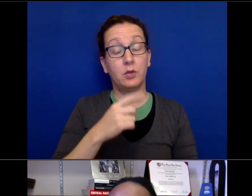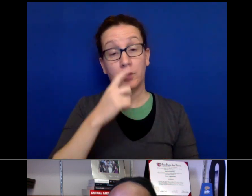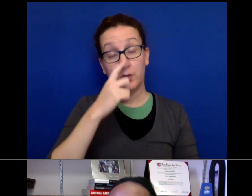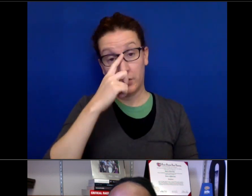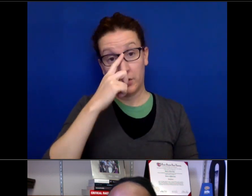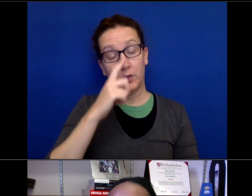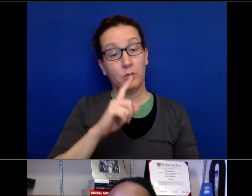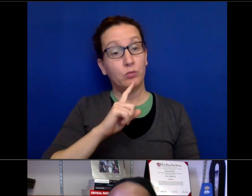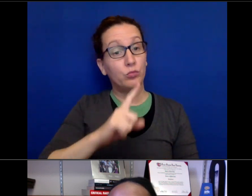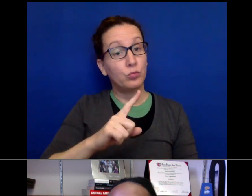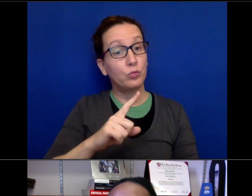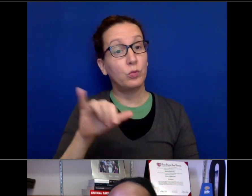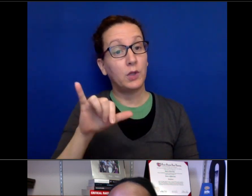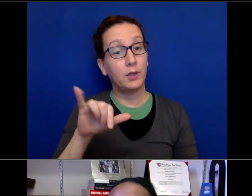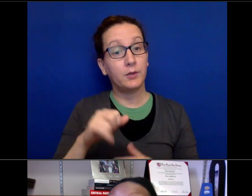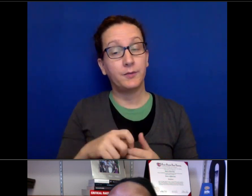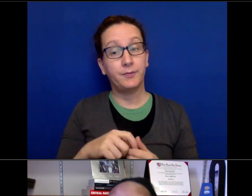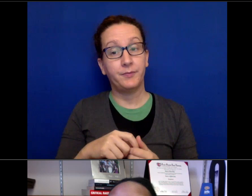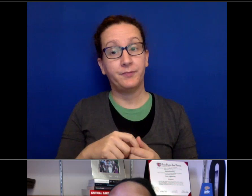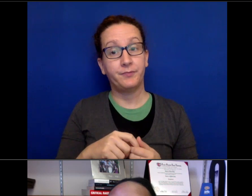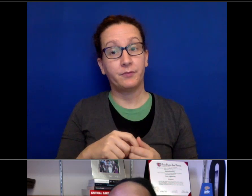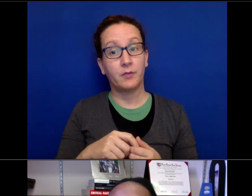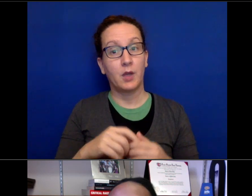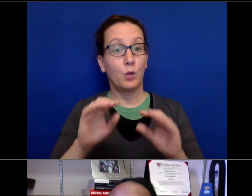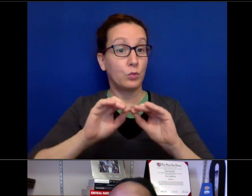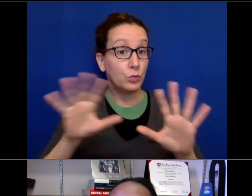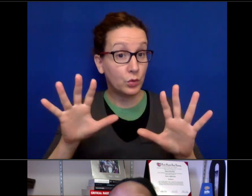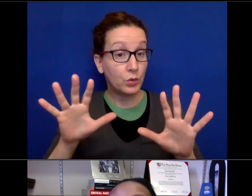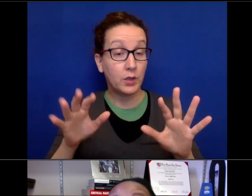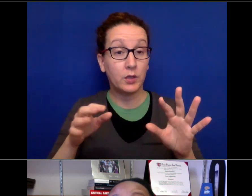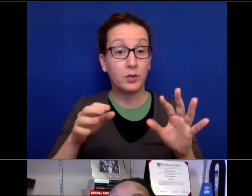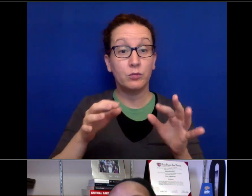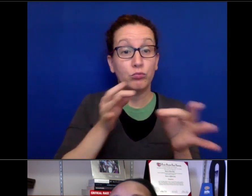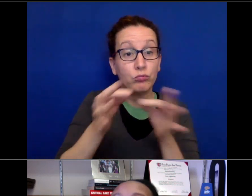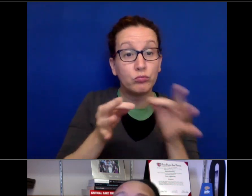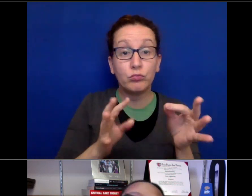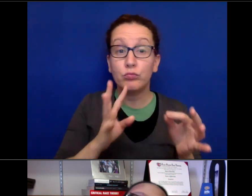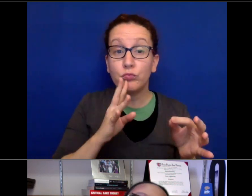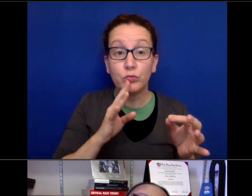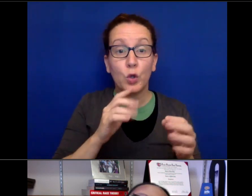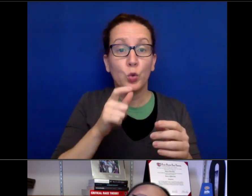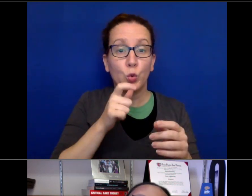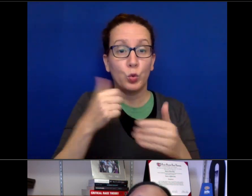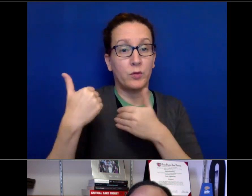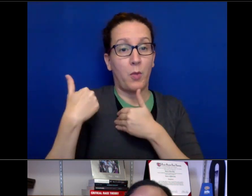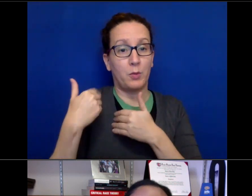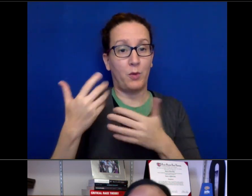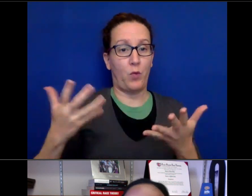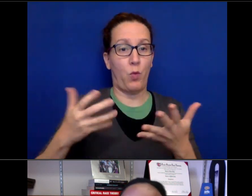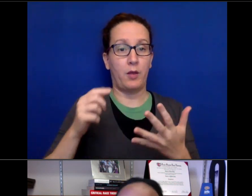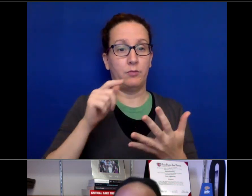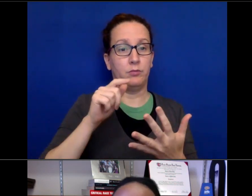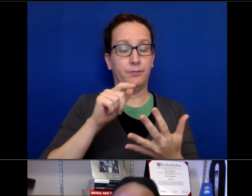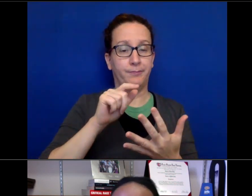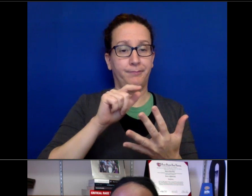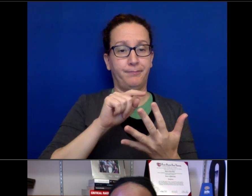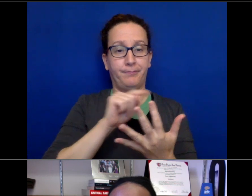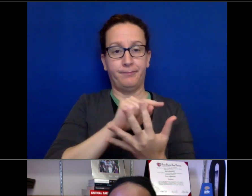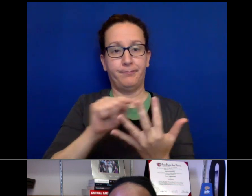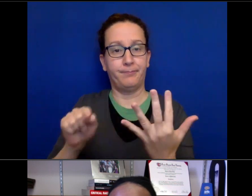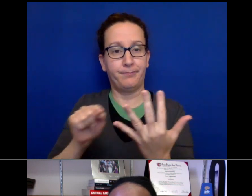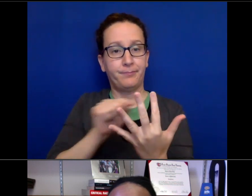making sure like you clearly articulate who is responsible for what. When you're writing the paper, maybe it